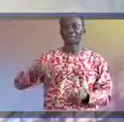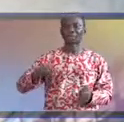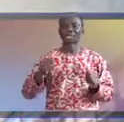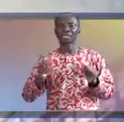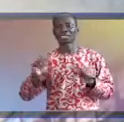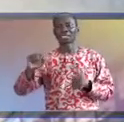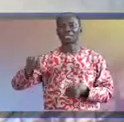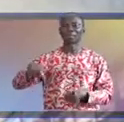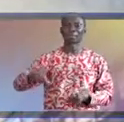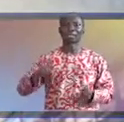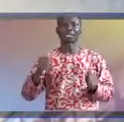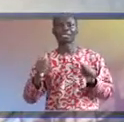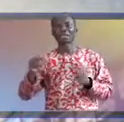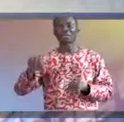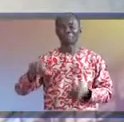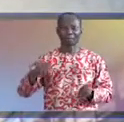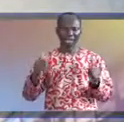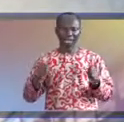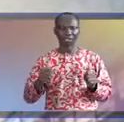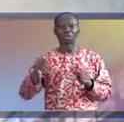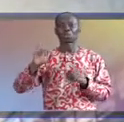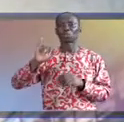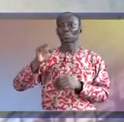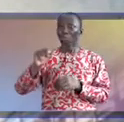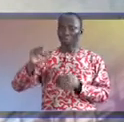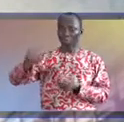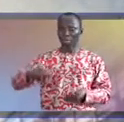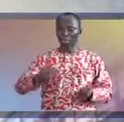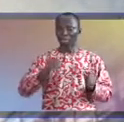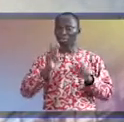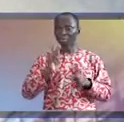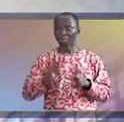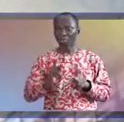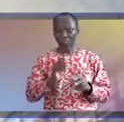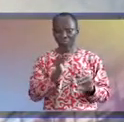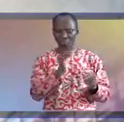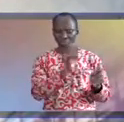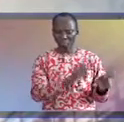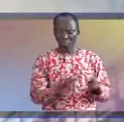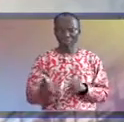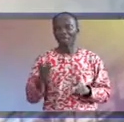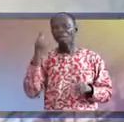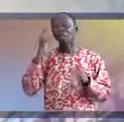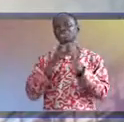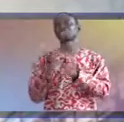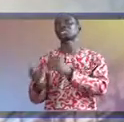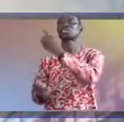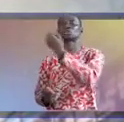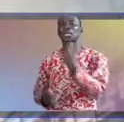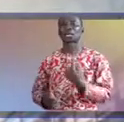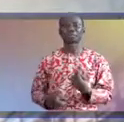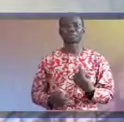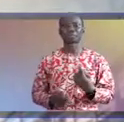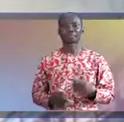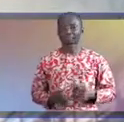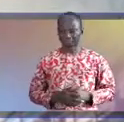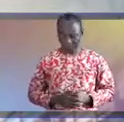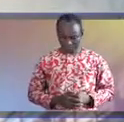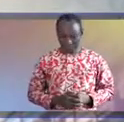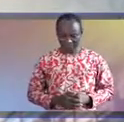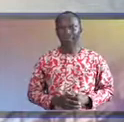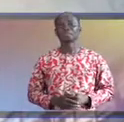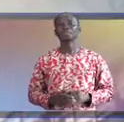yes, you cry more at to have my radi, yes, Christo. No, this yes, your radi, yes, Christo, cry more man on, and our